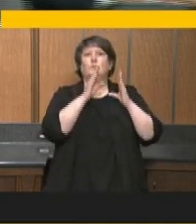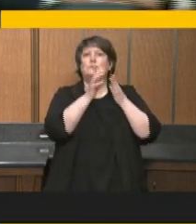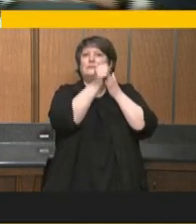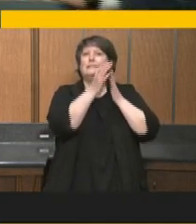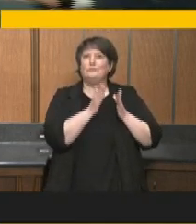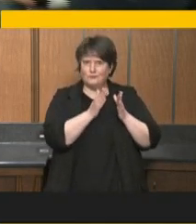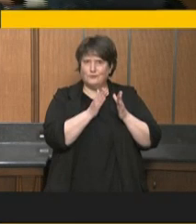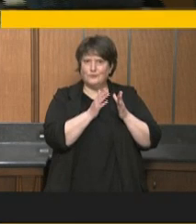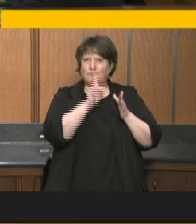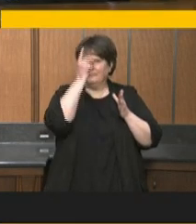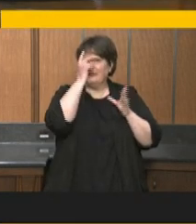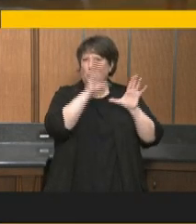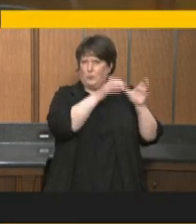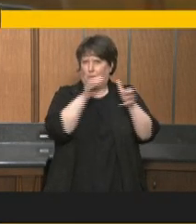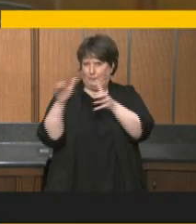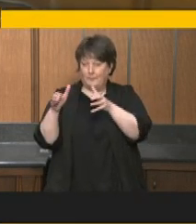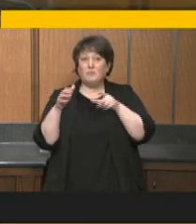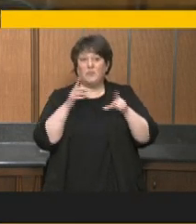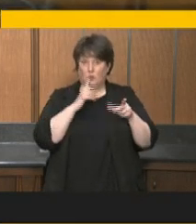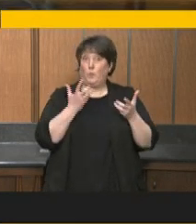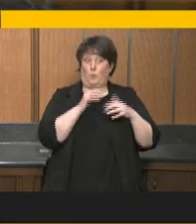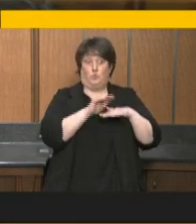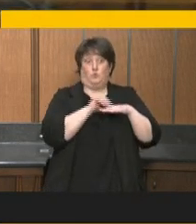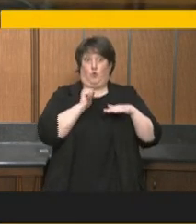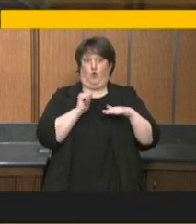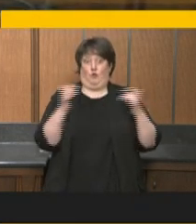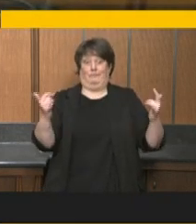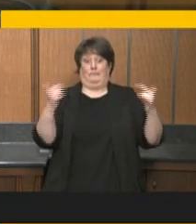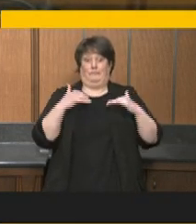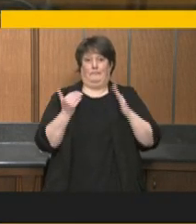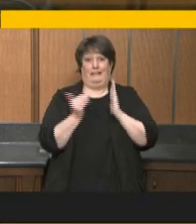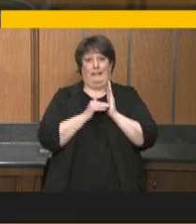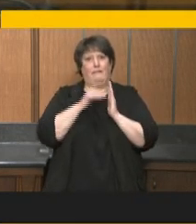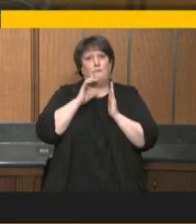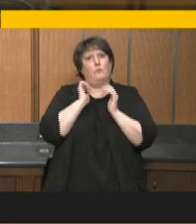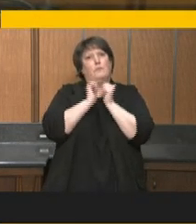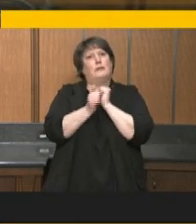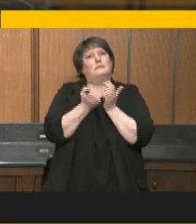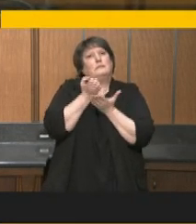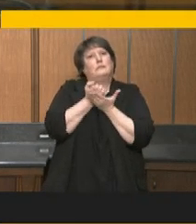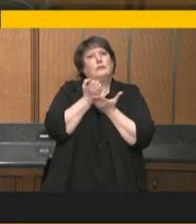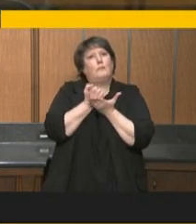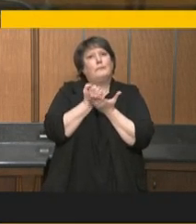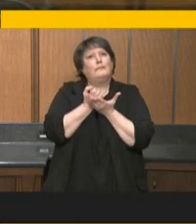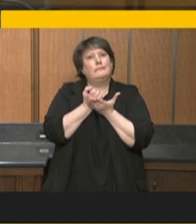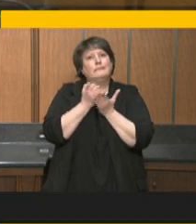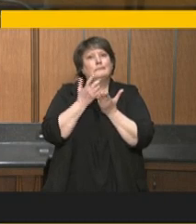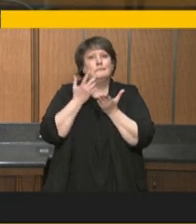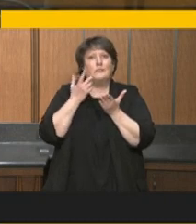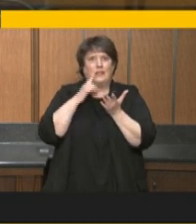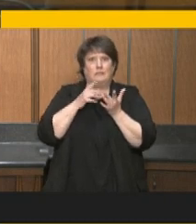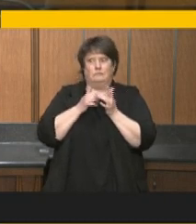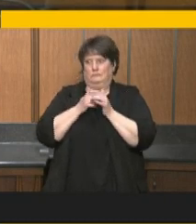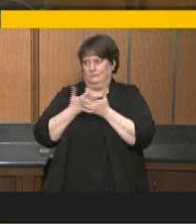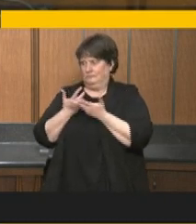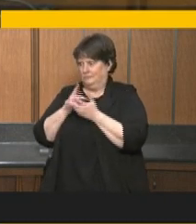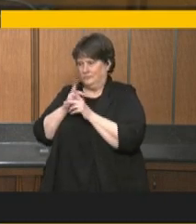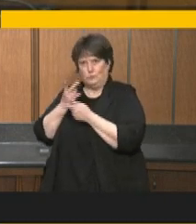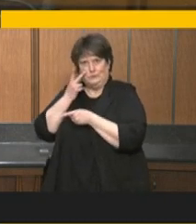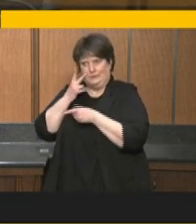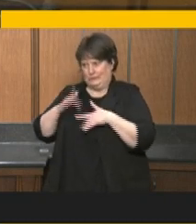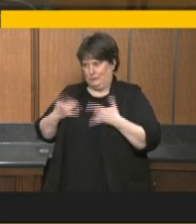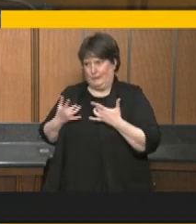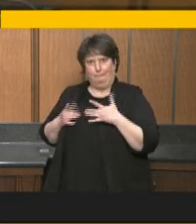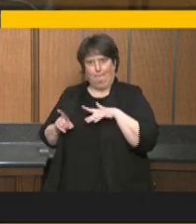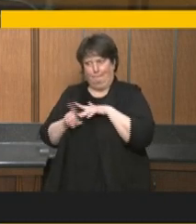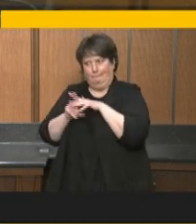next steps to recall the House of Commons to bring in emergency economic measures in response to the COVID-19 pandemic. This morning,